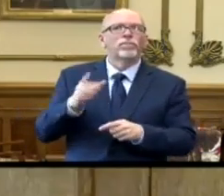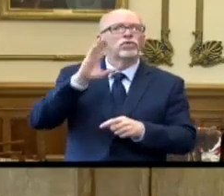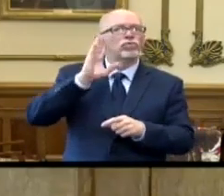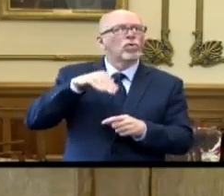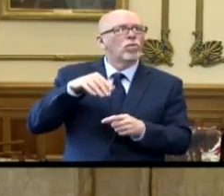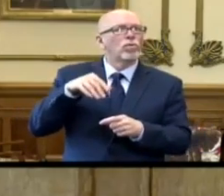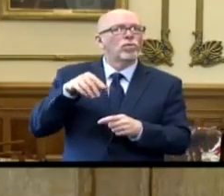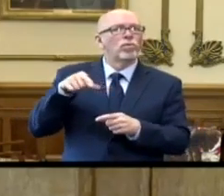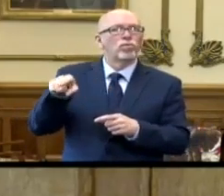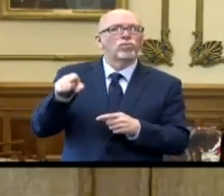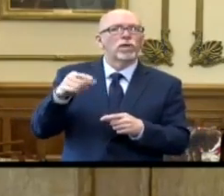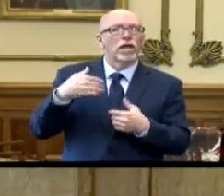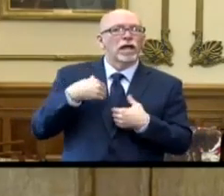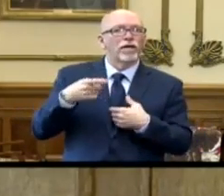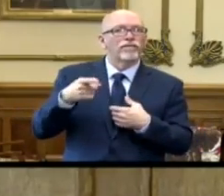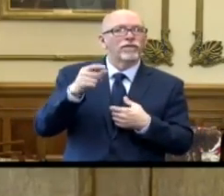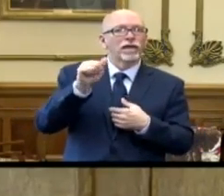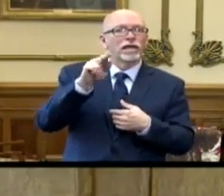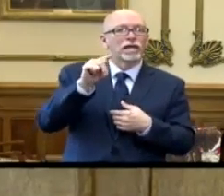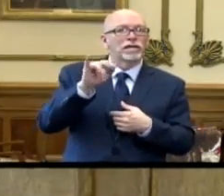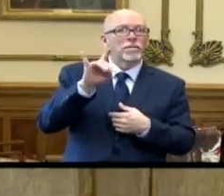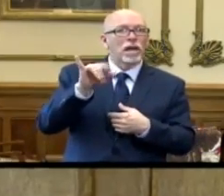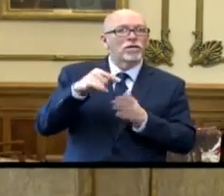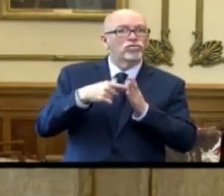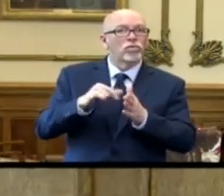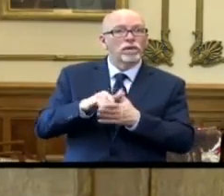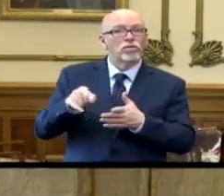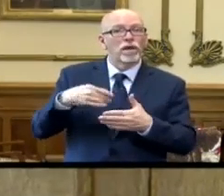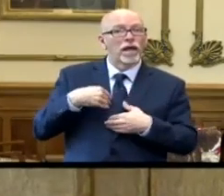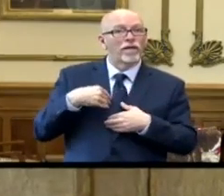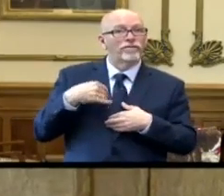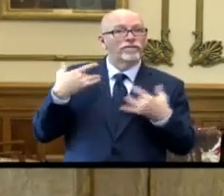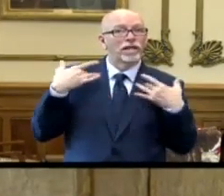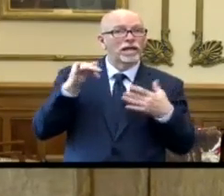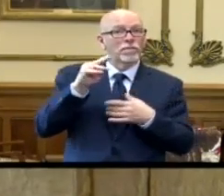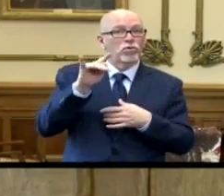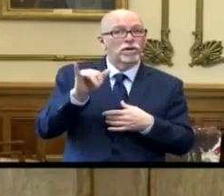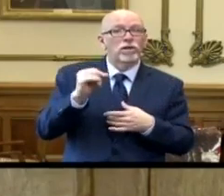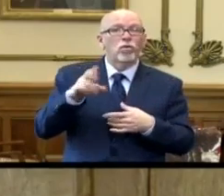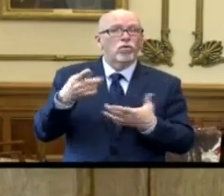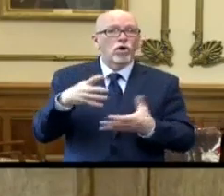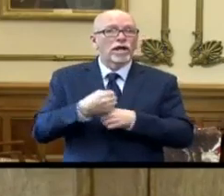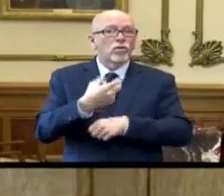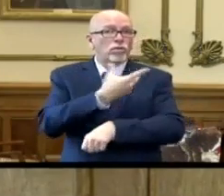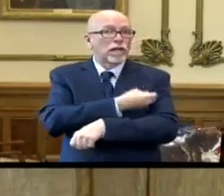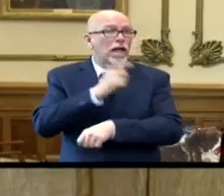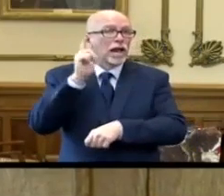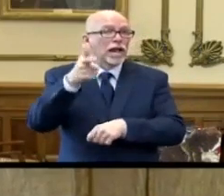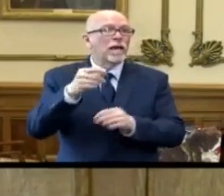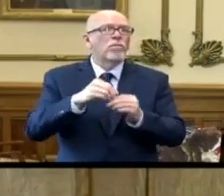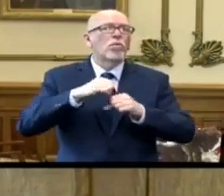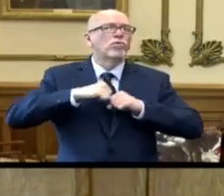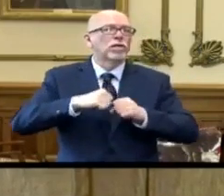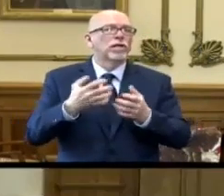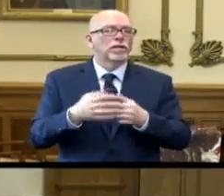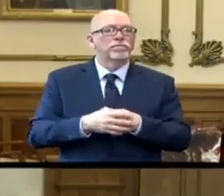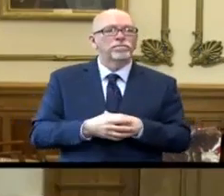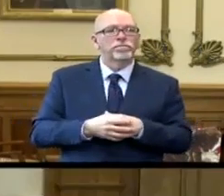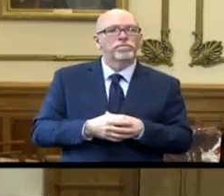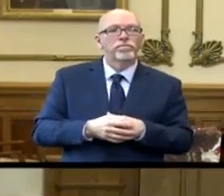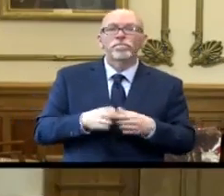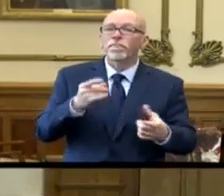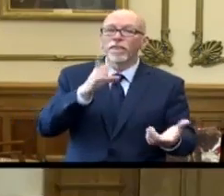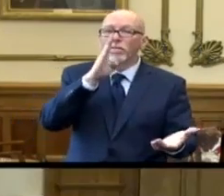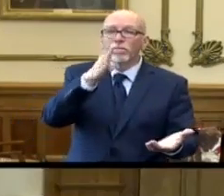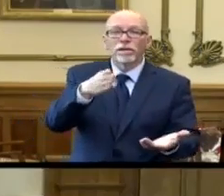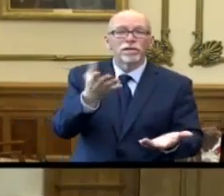knowing that you either have antibody that indicates you may have immunity and or have received the vaccine is going to be the real protection that we're looking for. Yeah, just to be blunt,